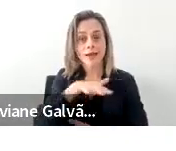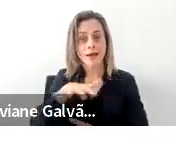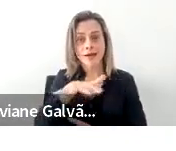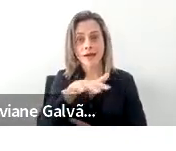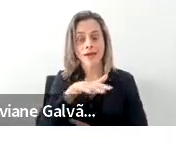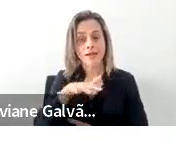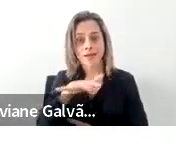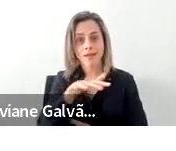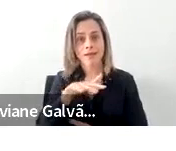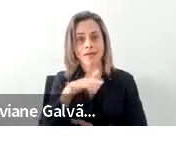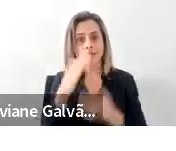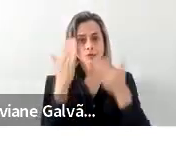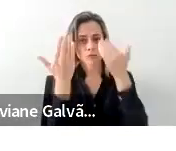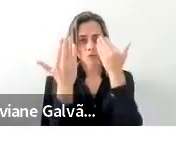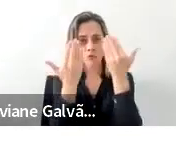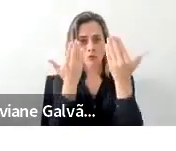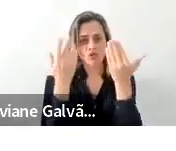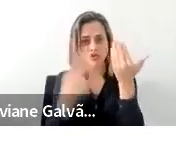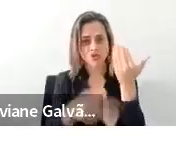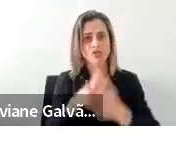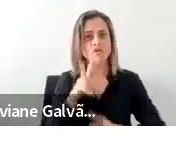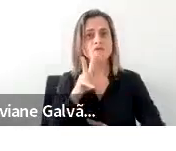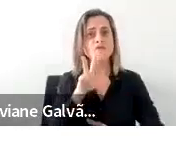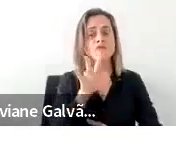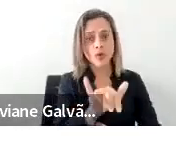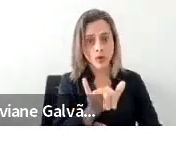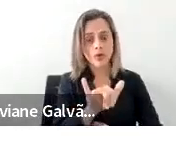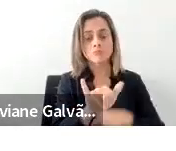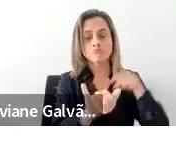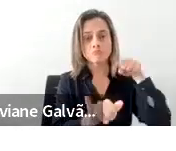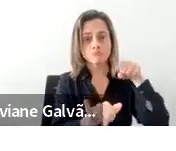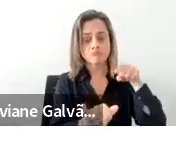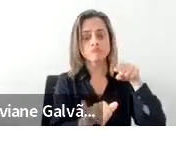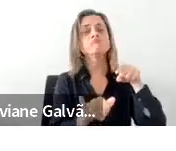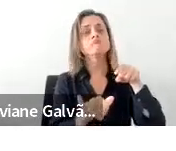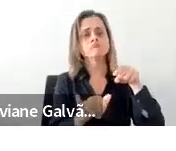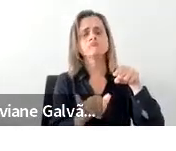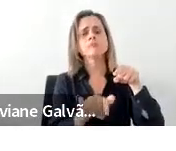That, again, I think is something that we need to have a look at together.